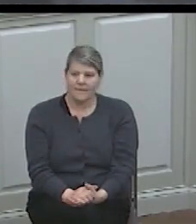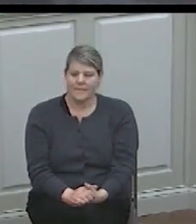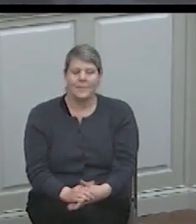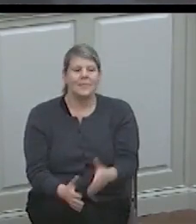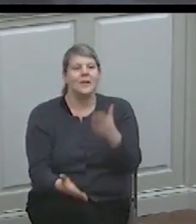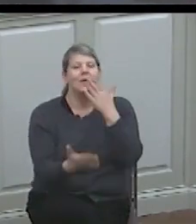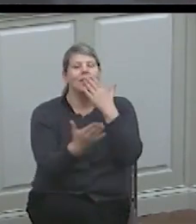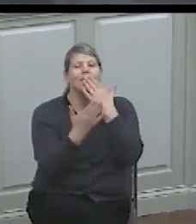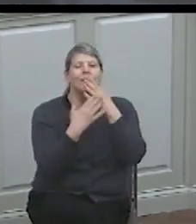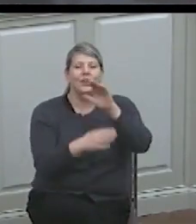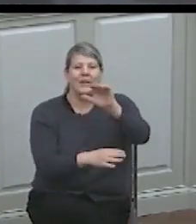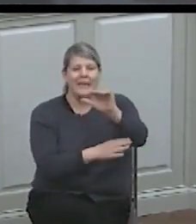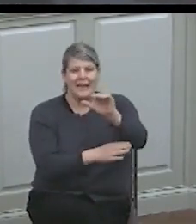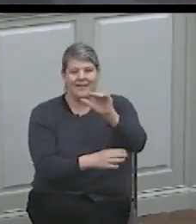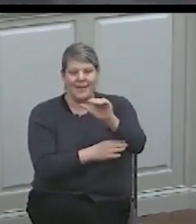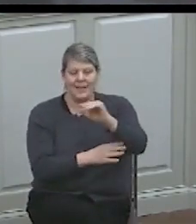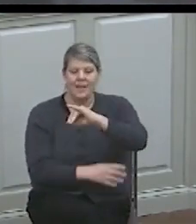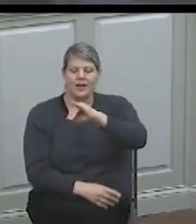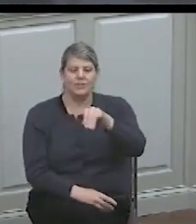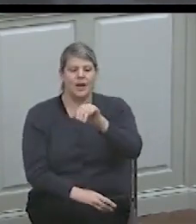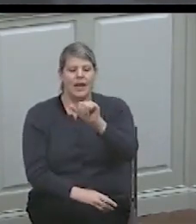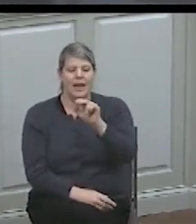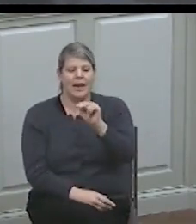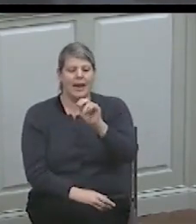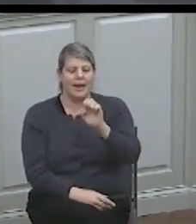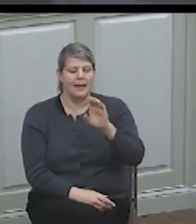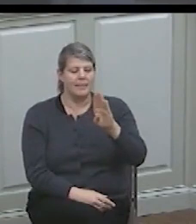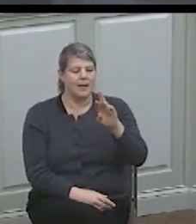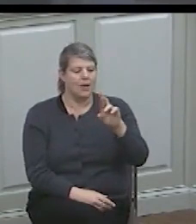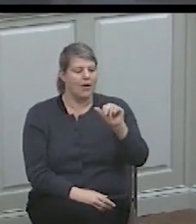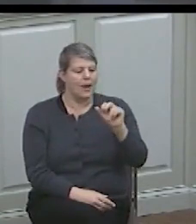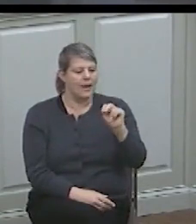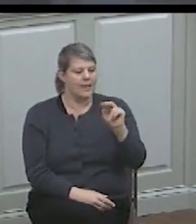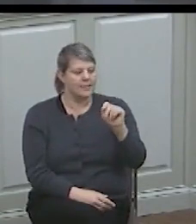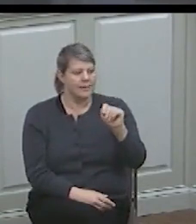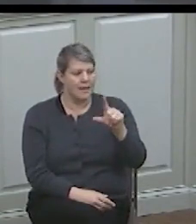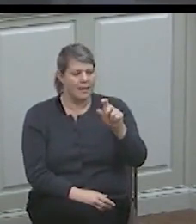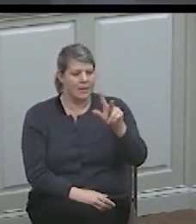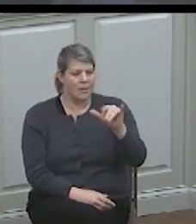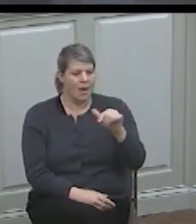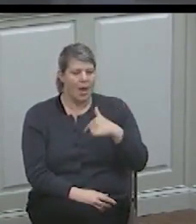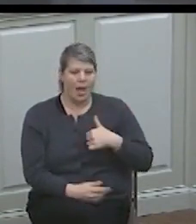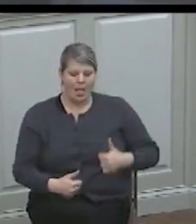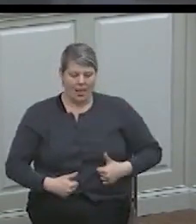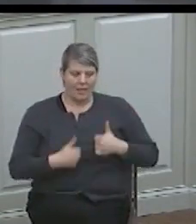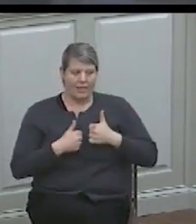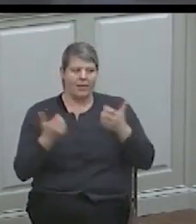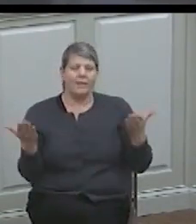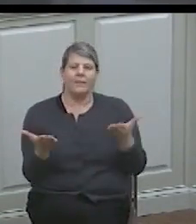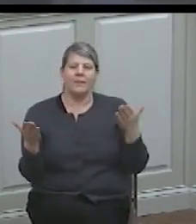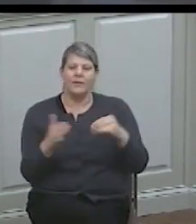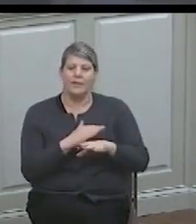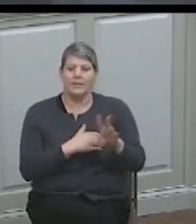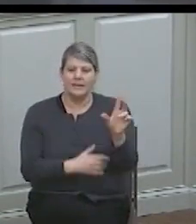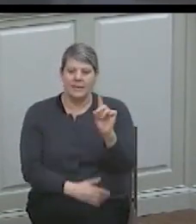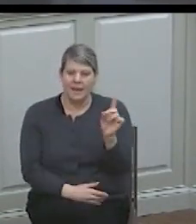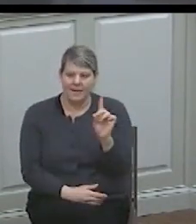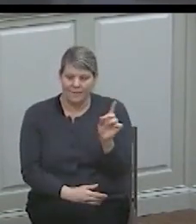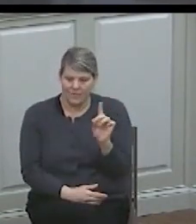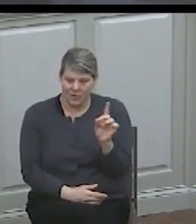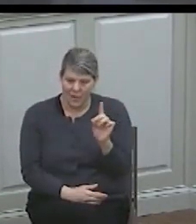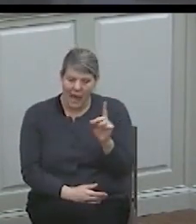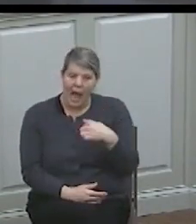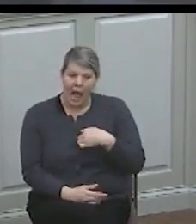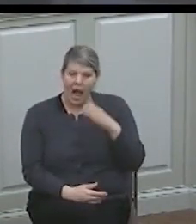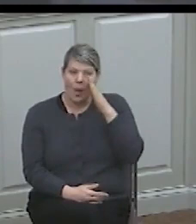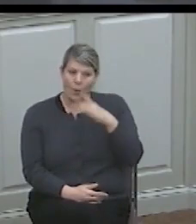Good evening. My name is Jane Brantley. I'm a citizen of downtown Danville. I would just like at some meeting